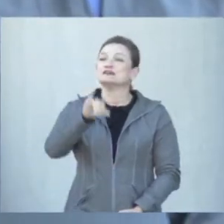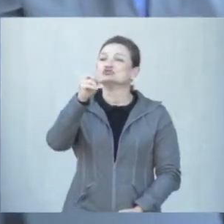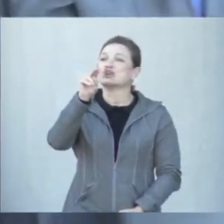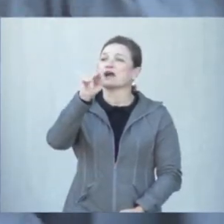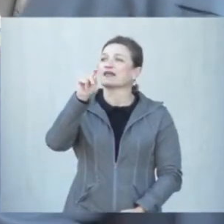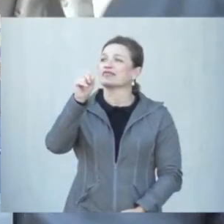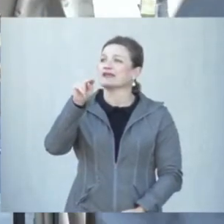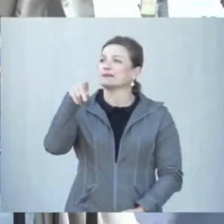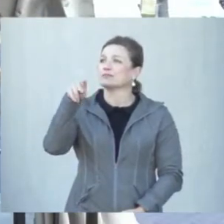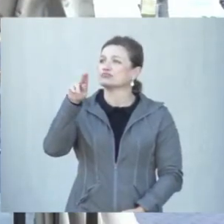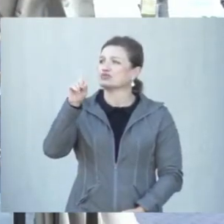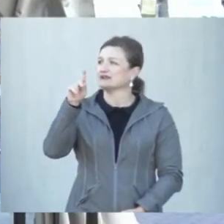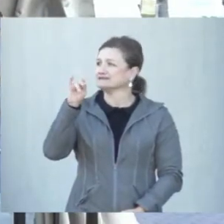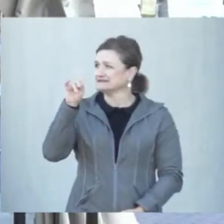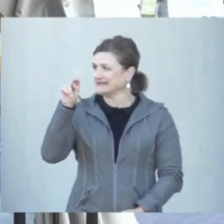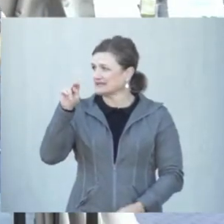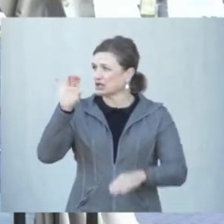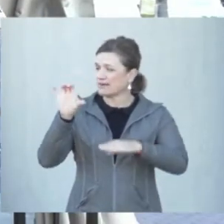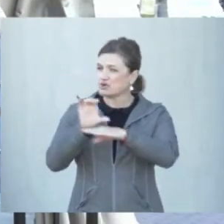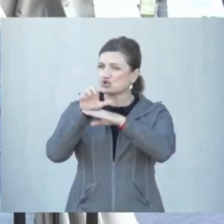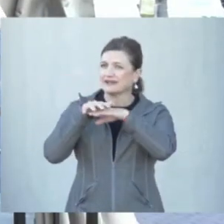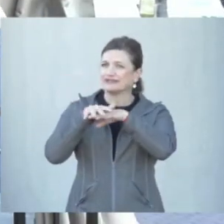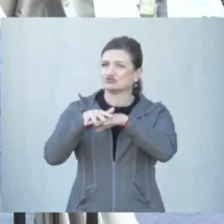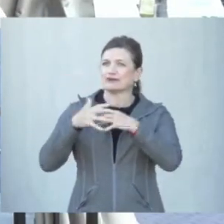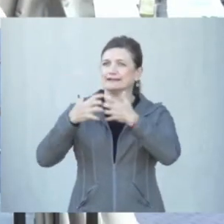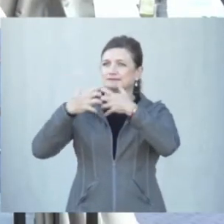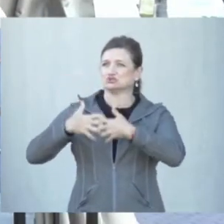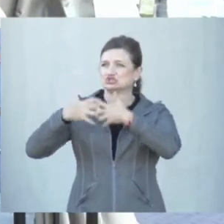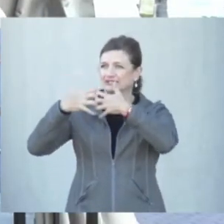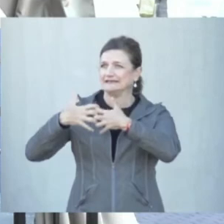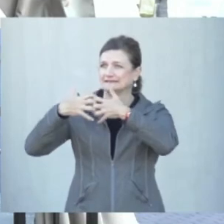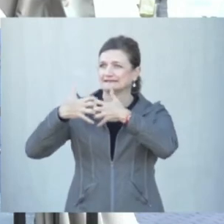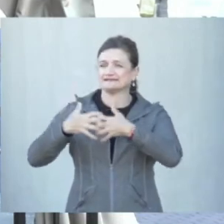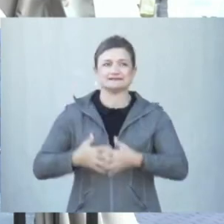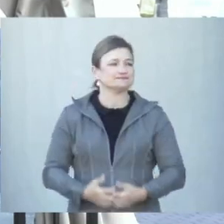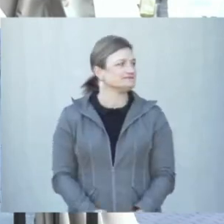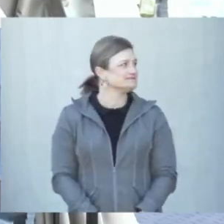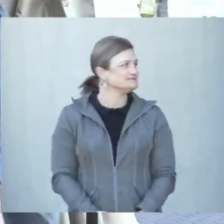Jonathan Krudzik, Computer Integrated Machining.